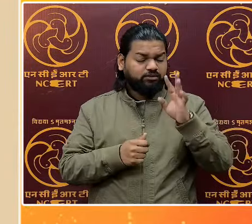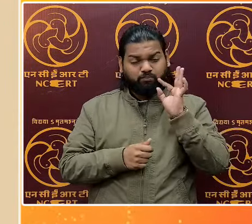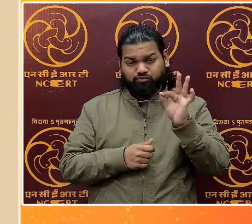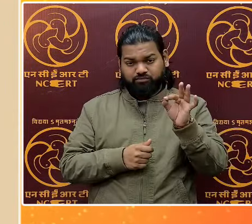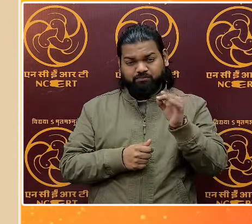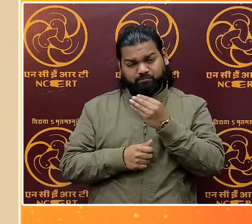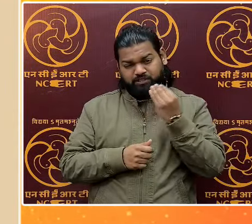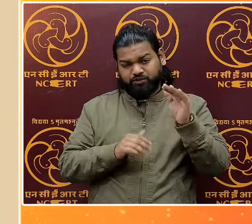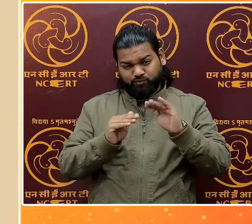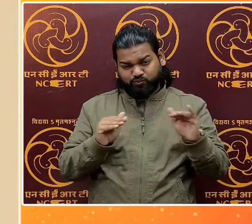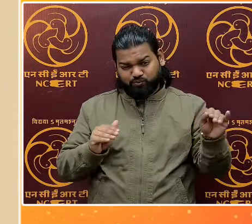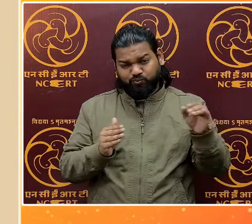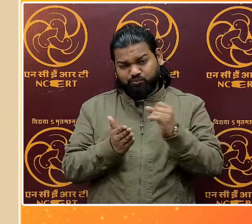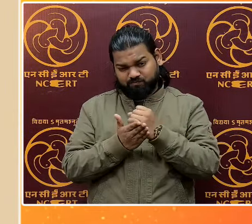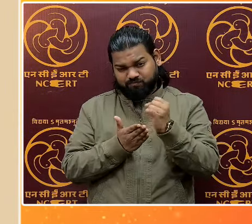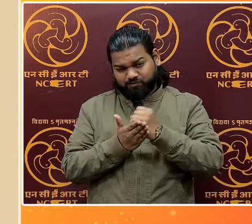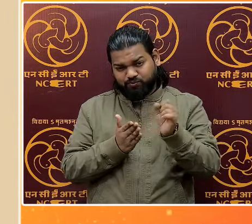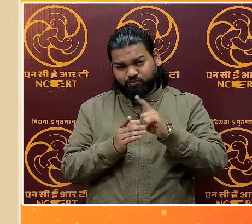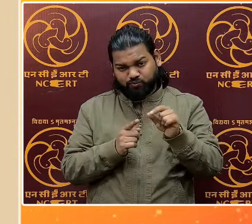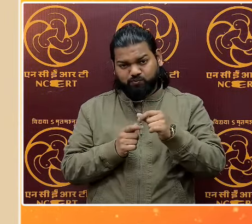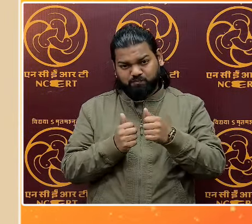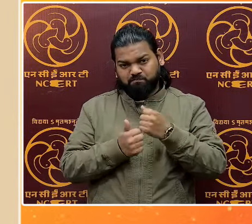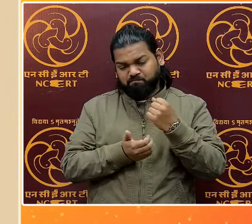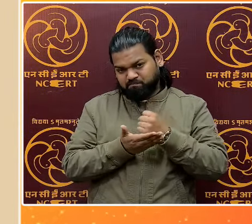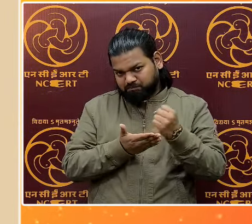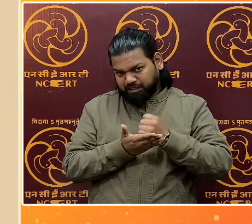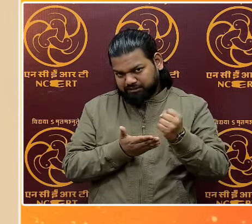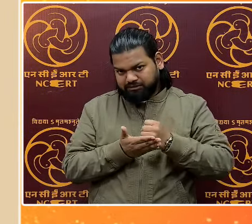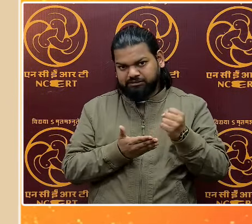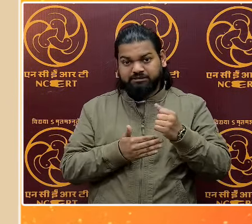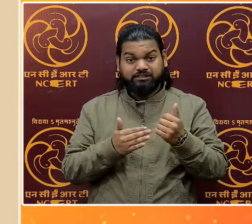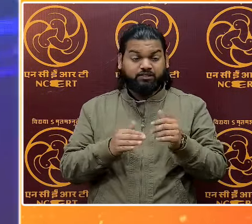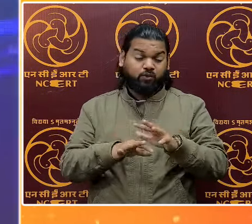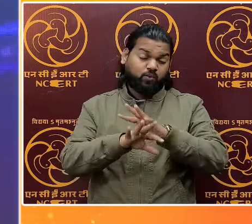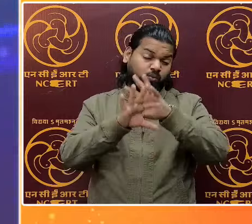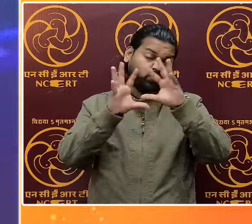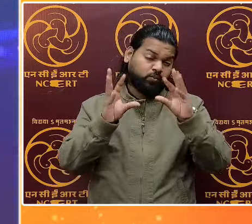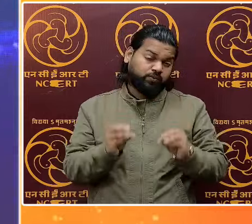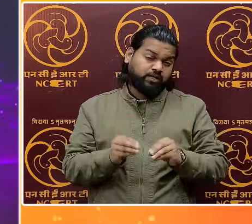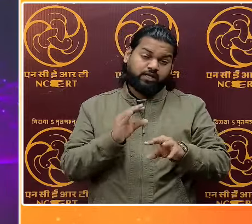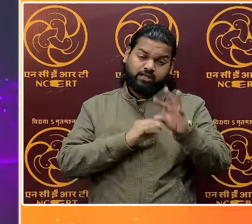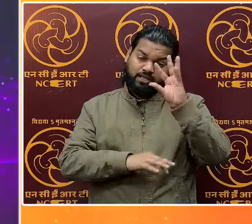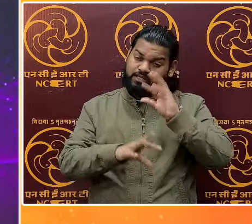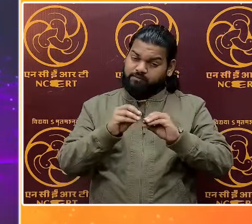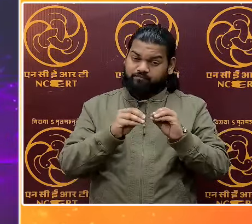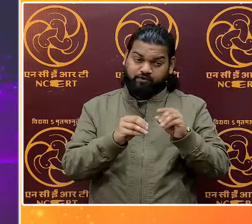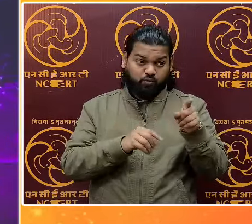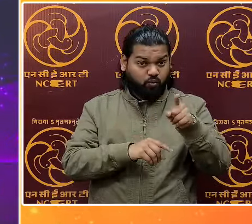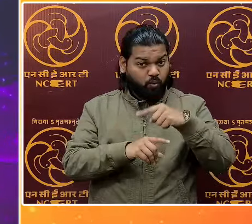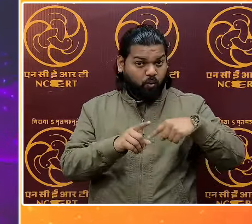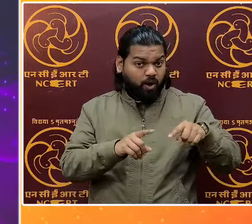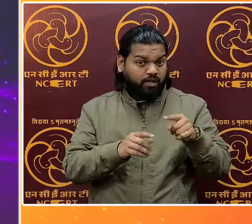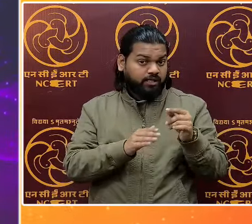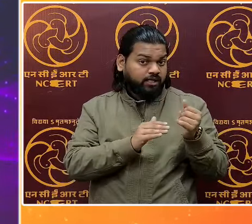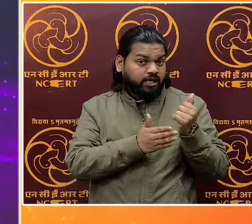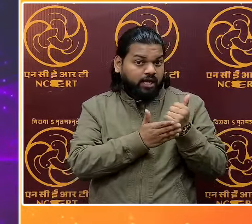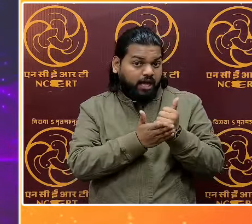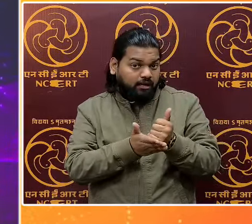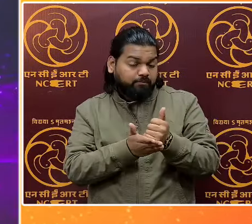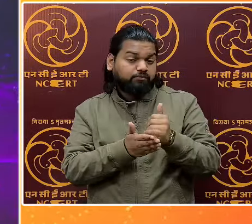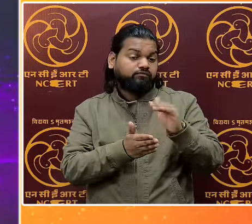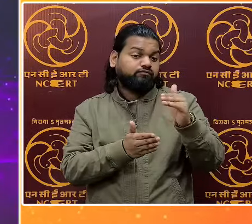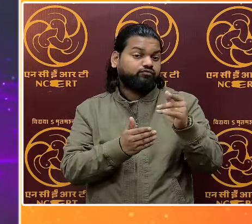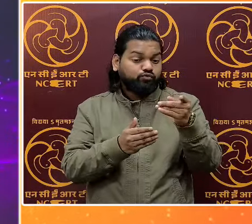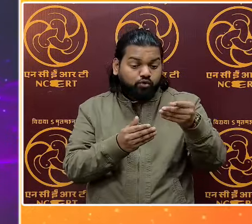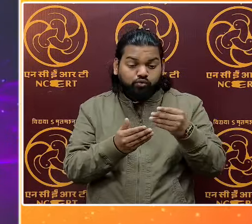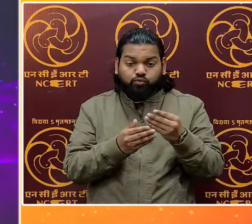so children do go through the questions. This complete learning from the session will help you out to do those questions very